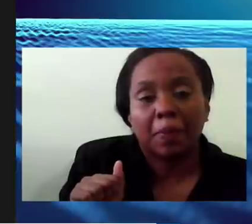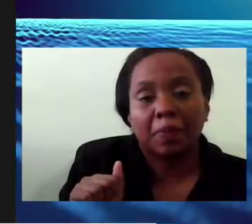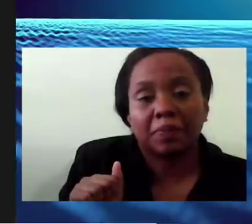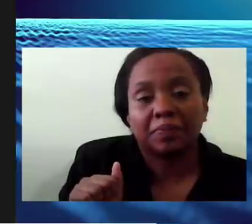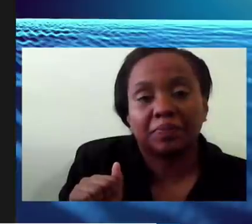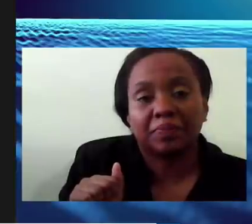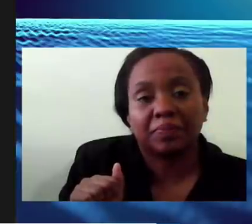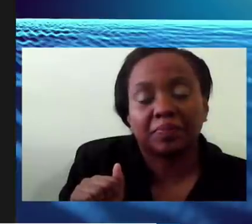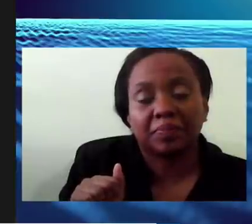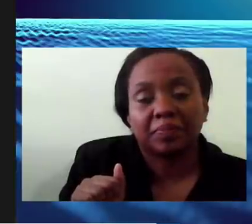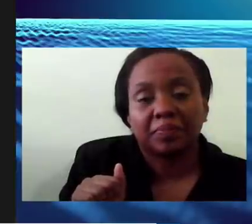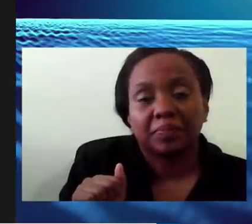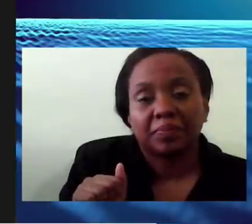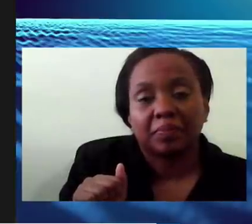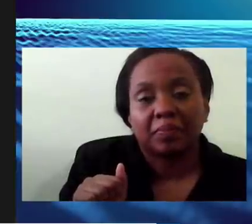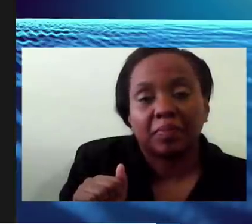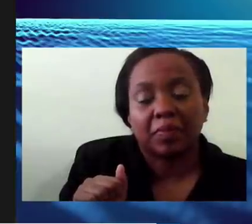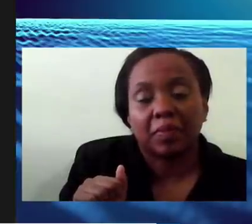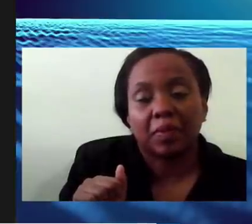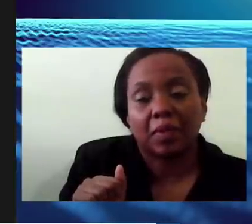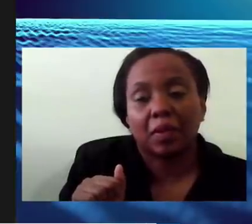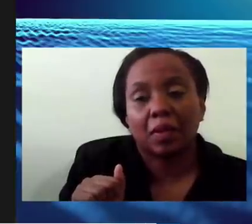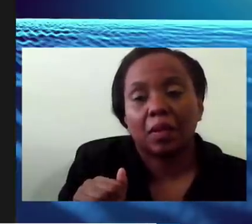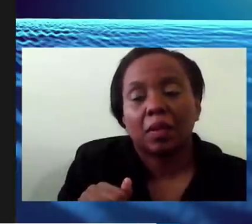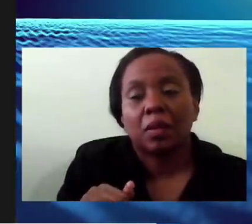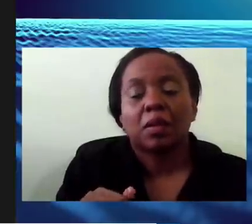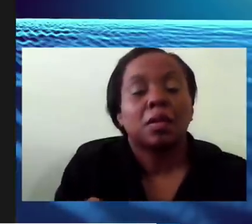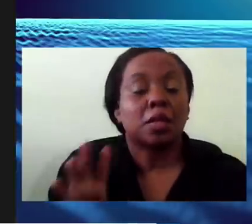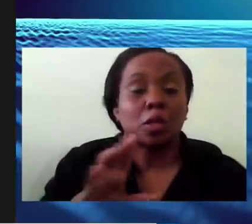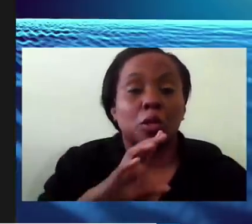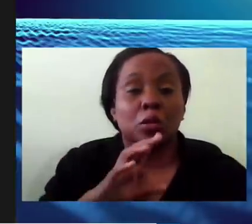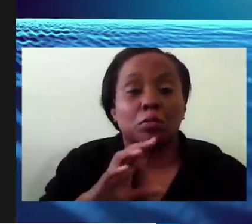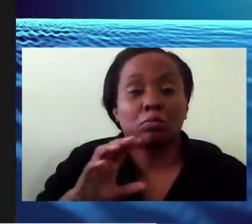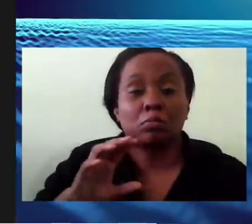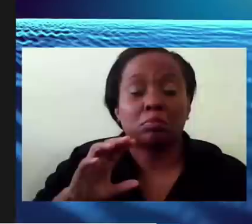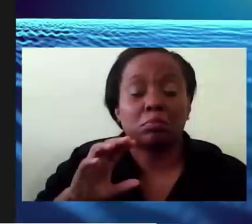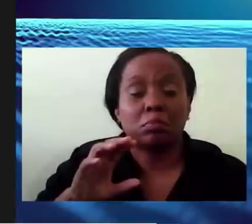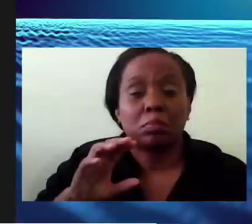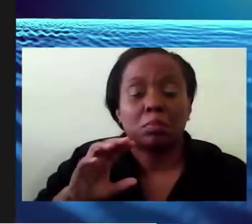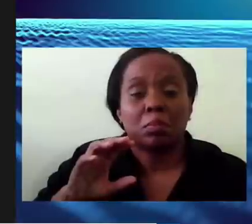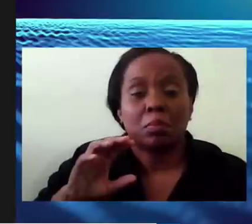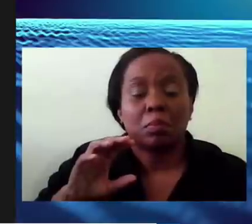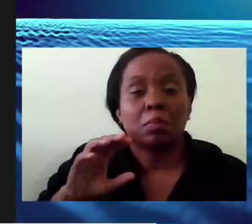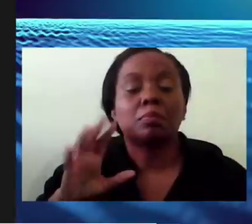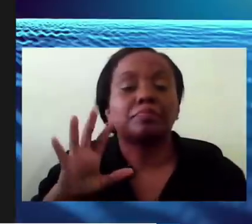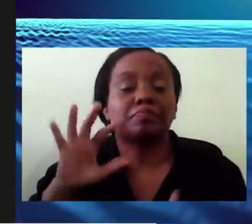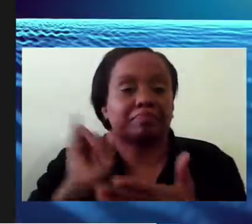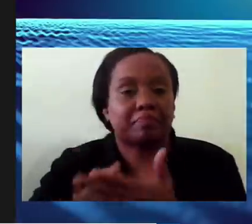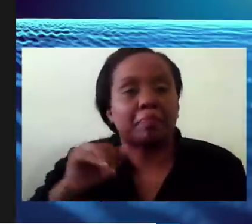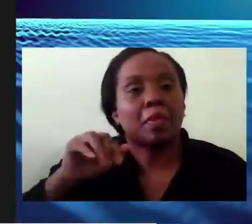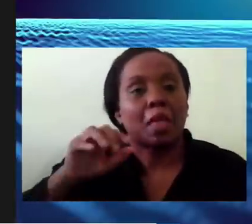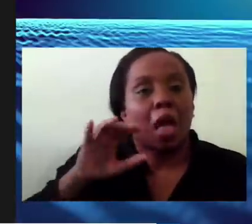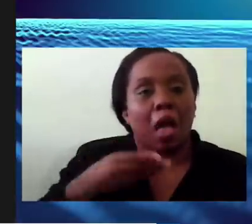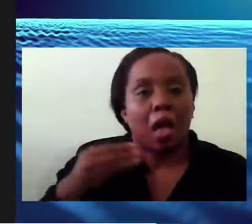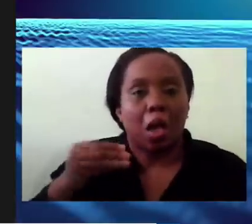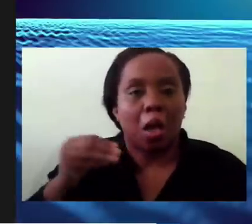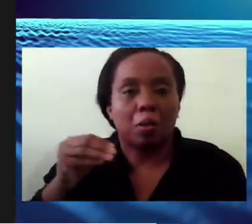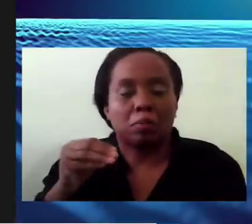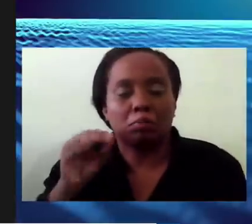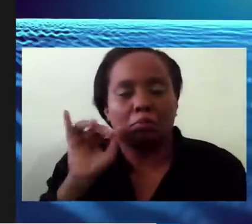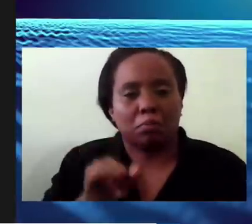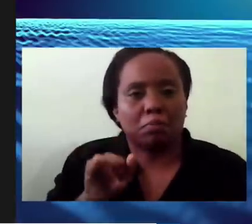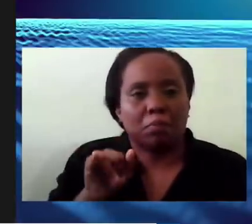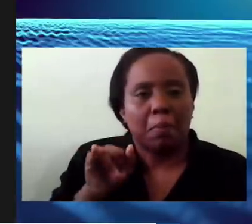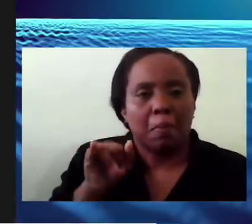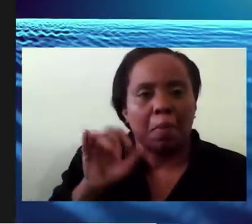the dominant sulfur species that that's degassed with fresh magma. This is opposed to